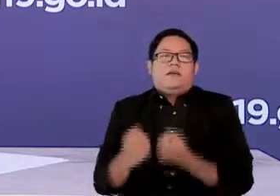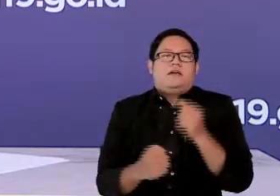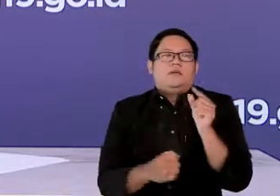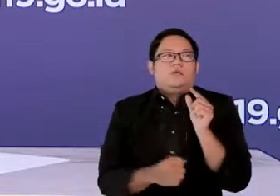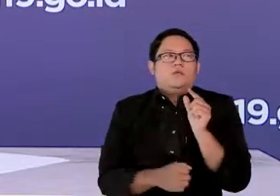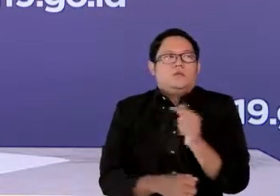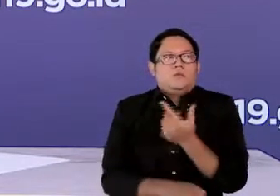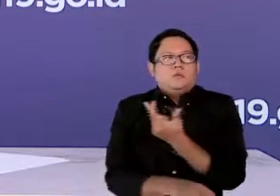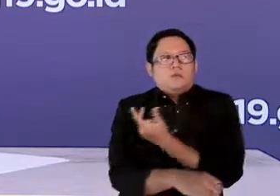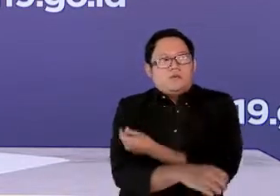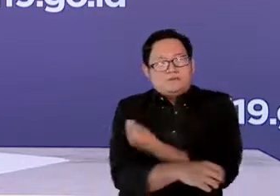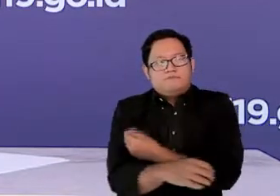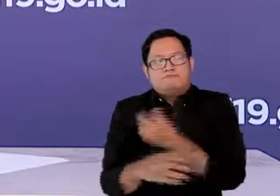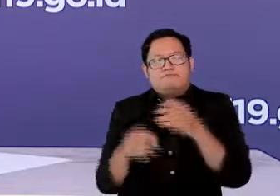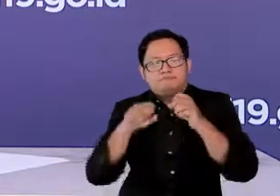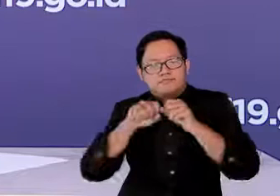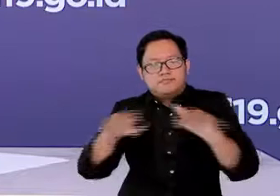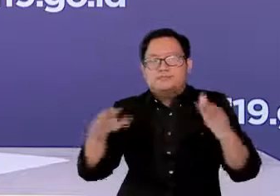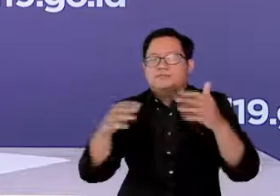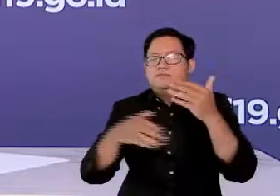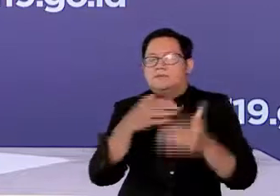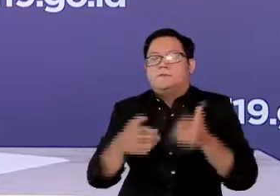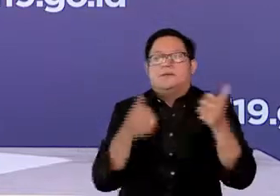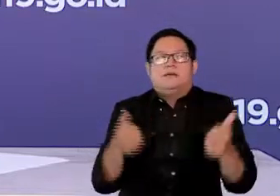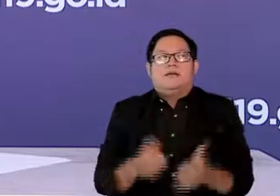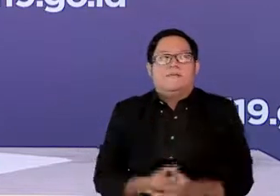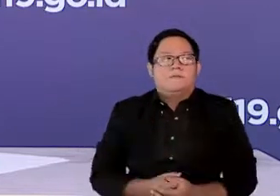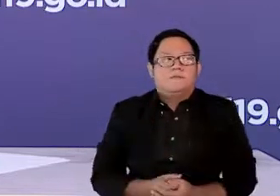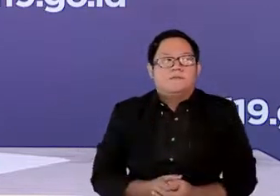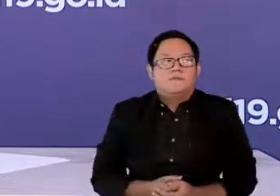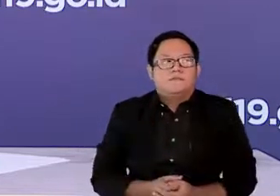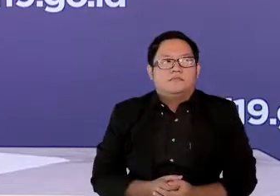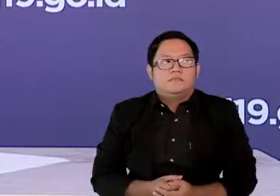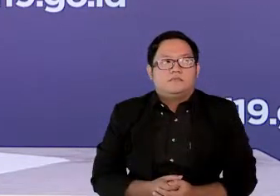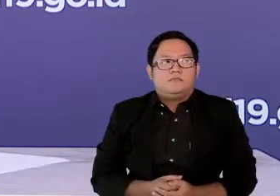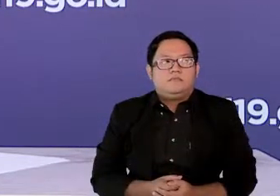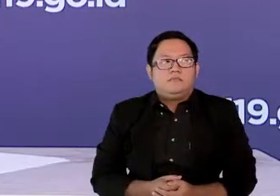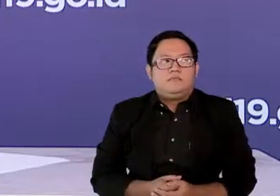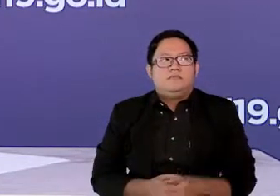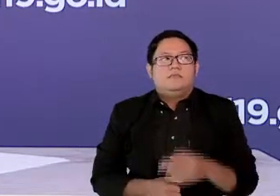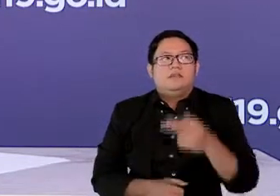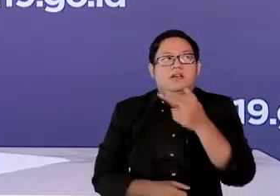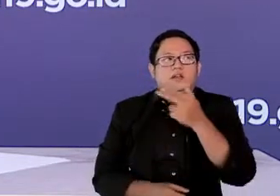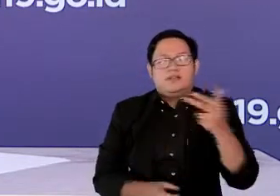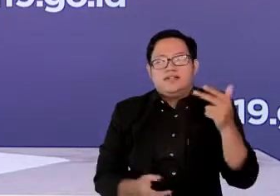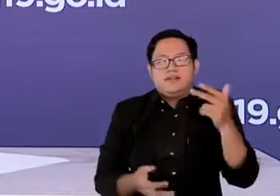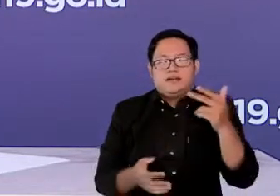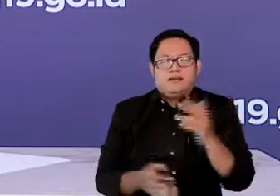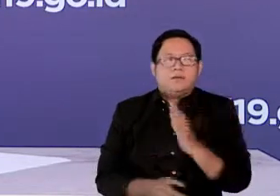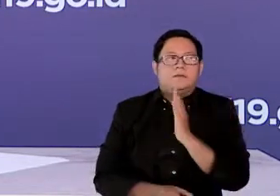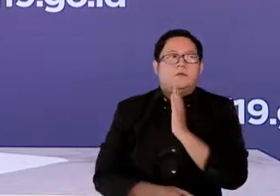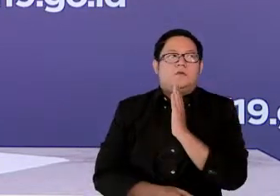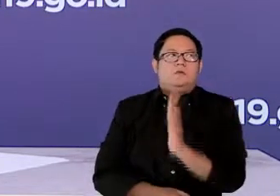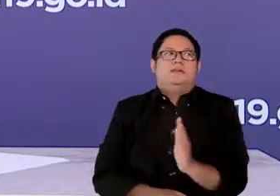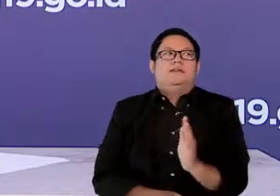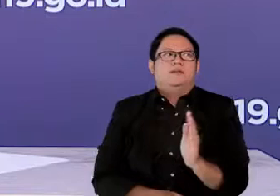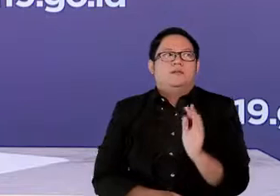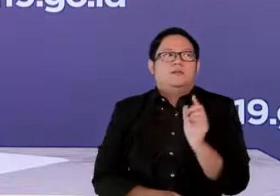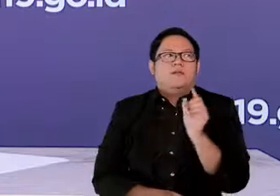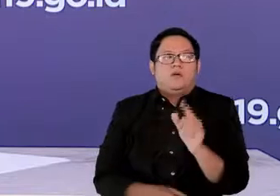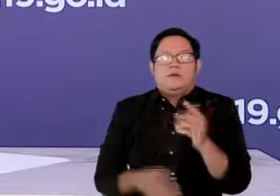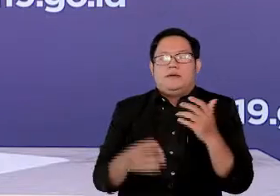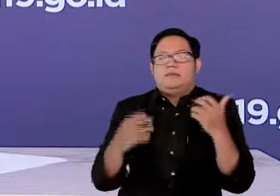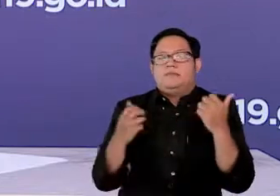at least until the end of this year, only providing the third booster vaccines to health workers, assistant health